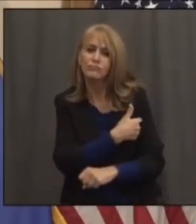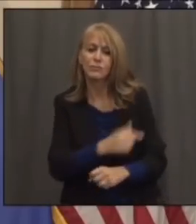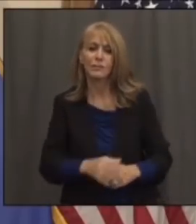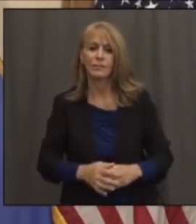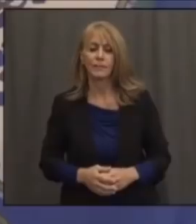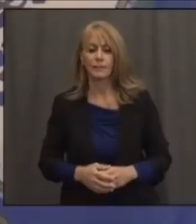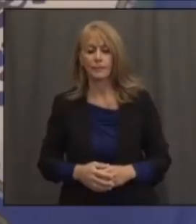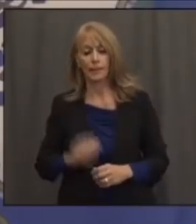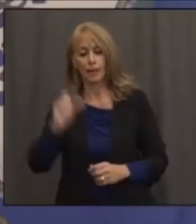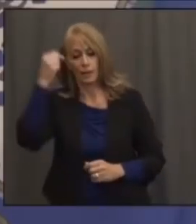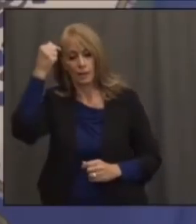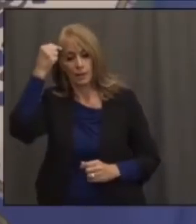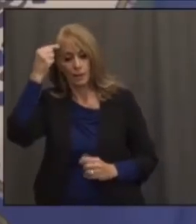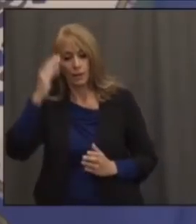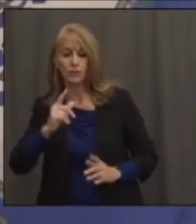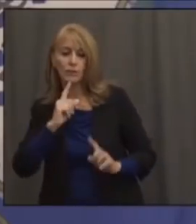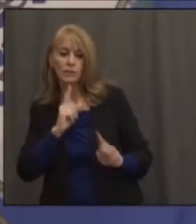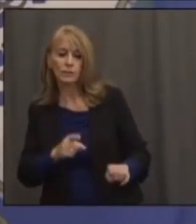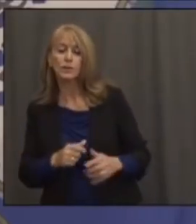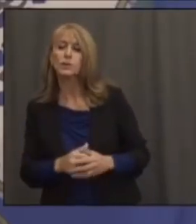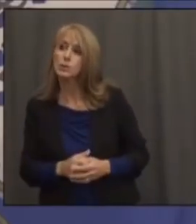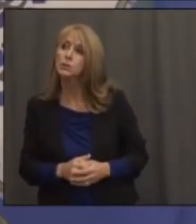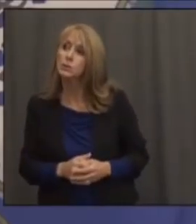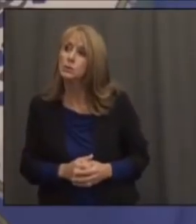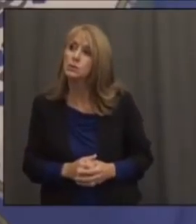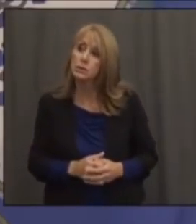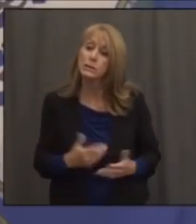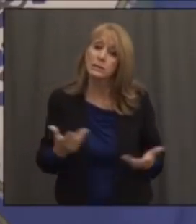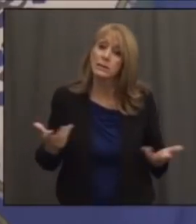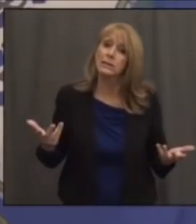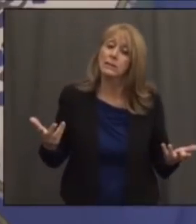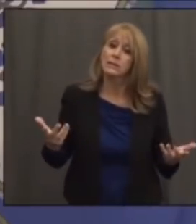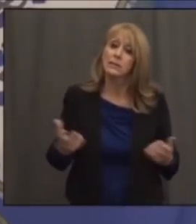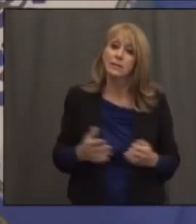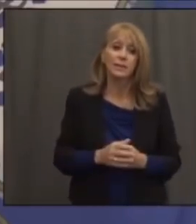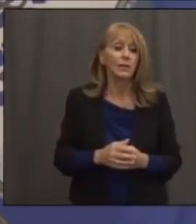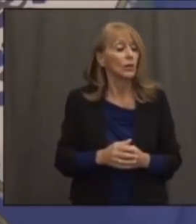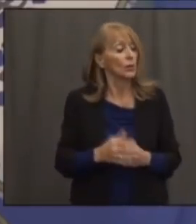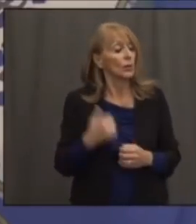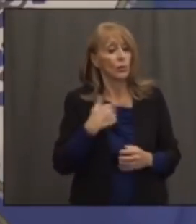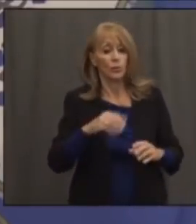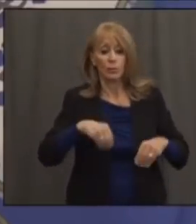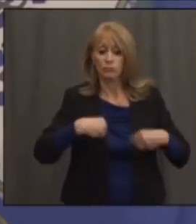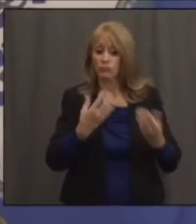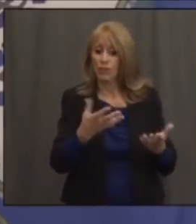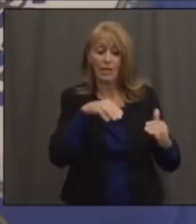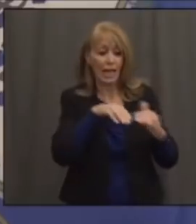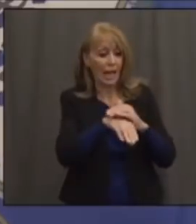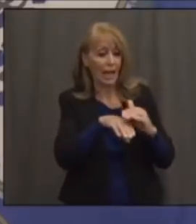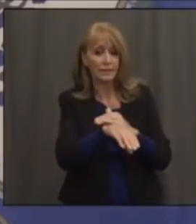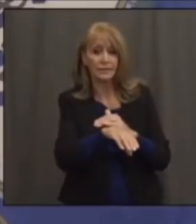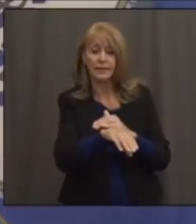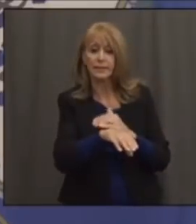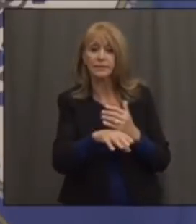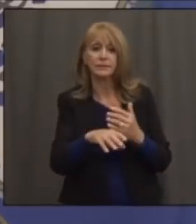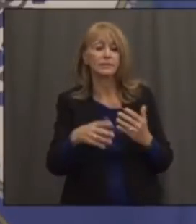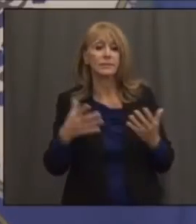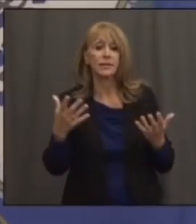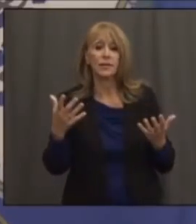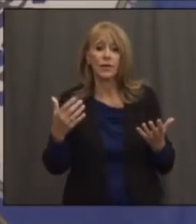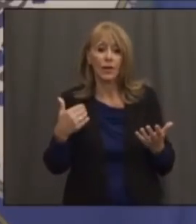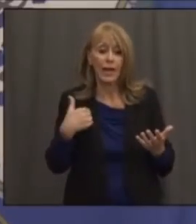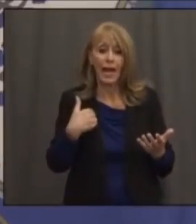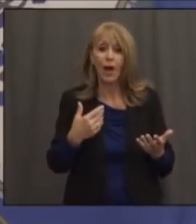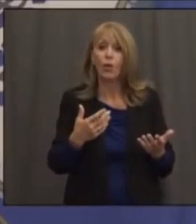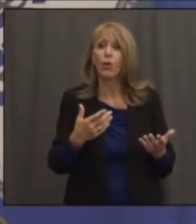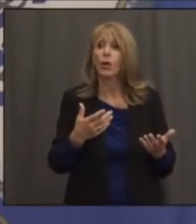That's a pretty good question, Paz. I mean, obviously we focused on access, make sure it's readily available. We're now taking the vaccines